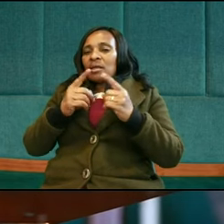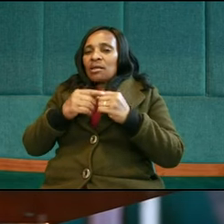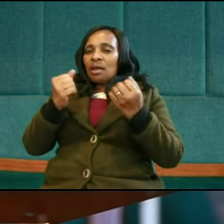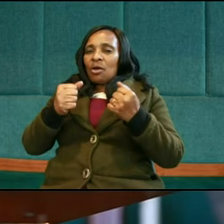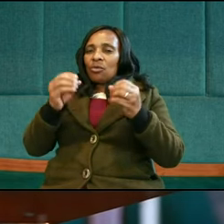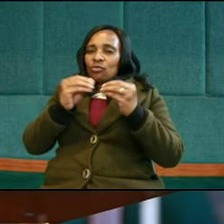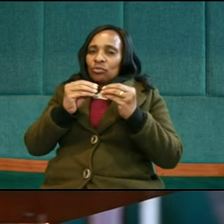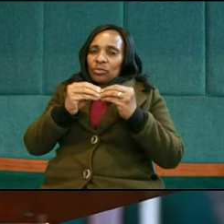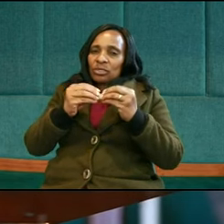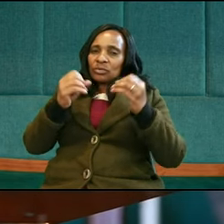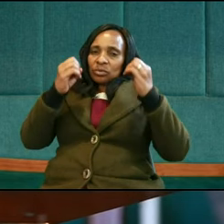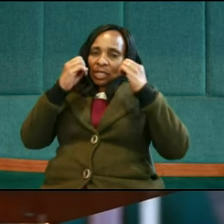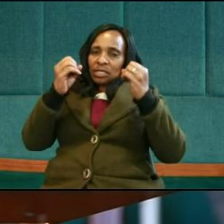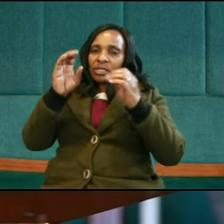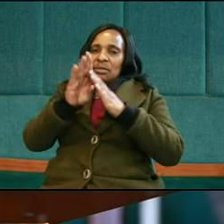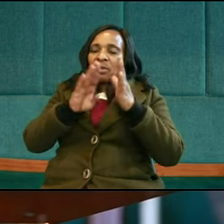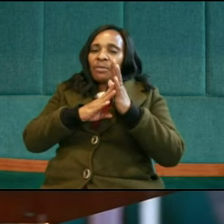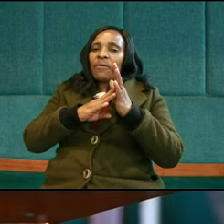to meet to study the Bible.